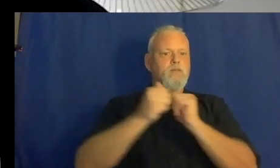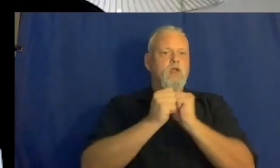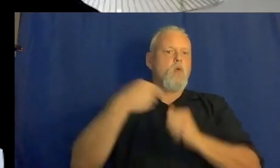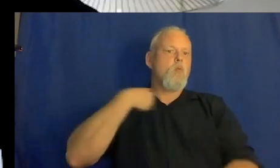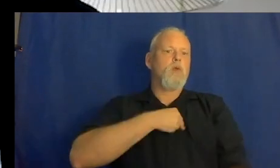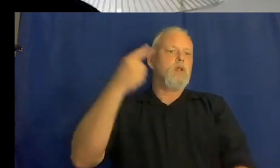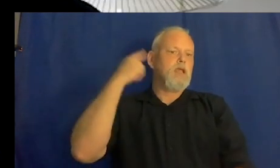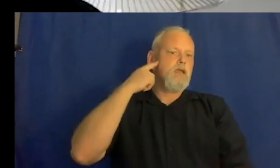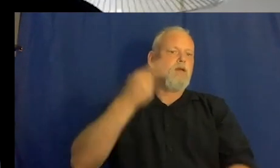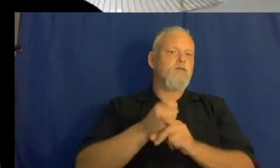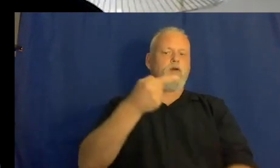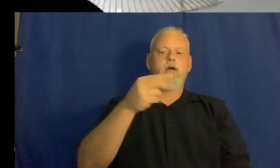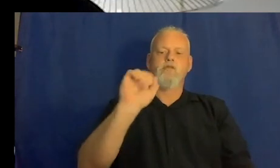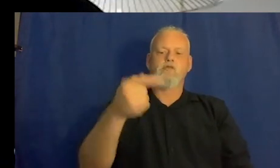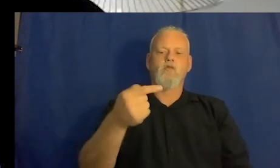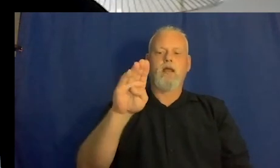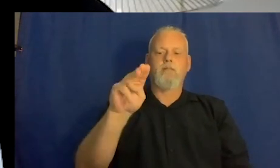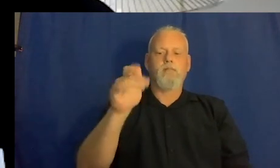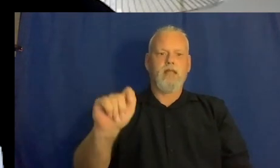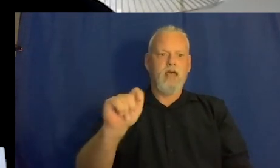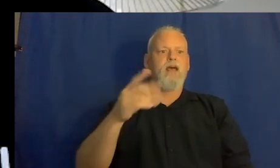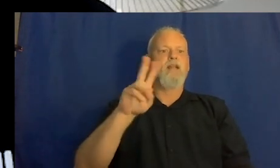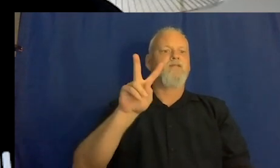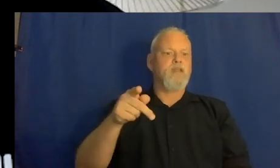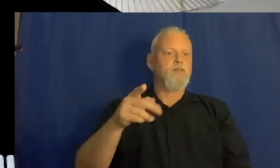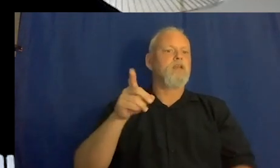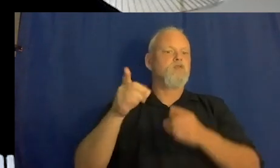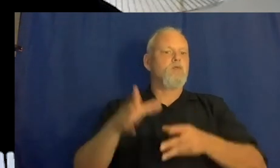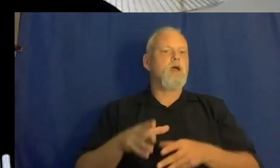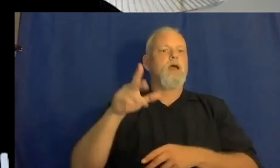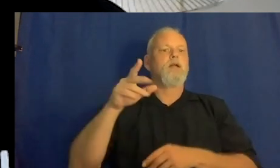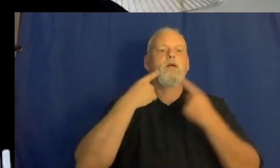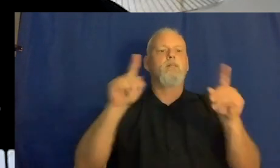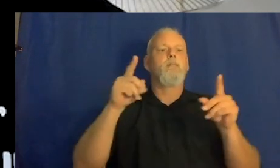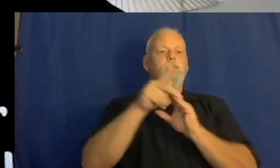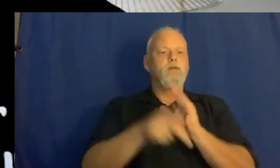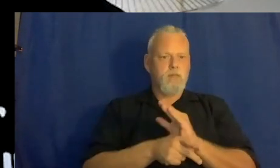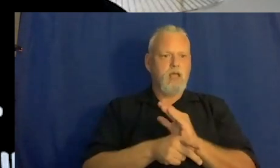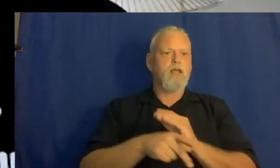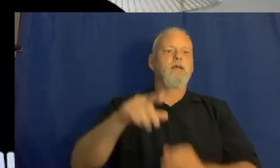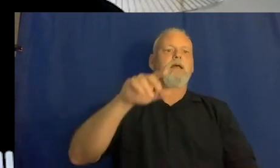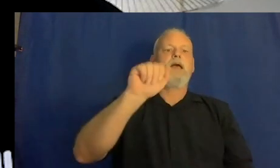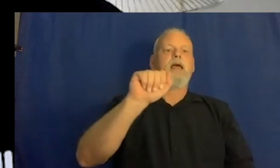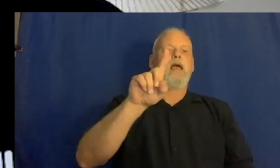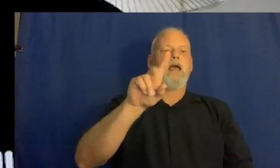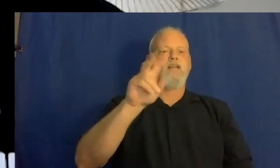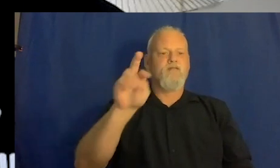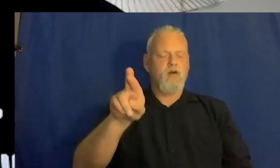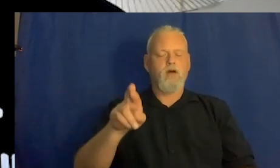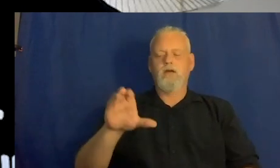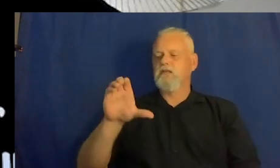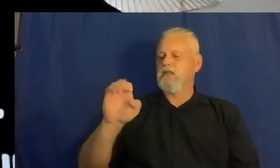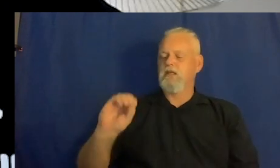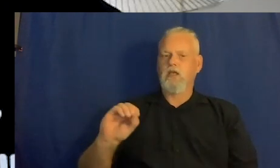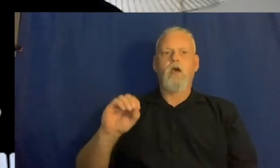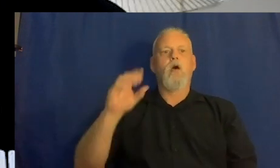from Greg Millett, Vice President and Director, Public Policy at AMFAR, John Carlo, the CEO of Prism Health